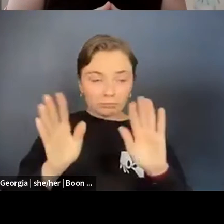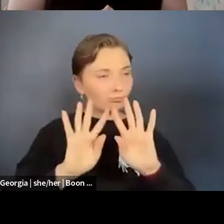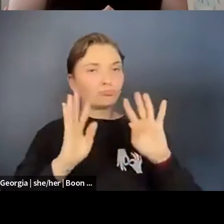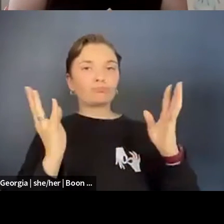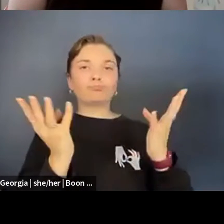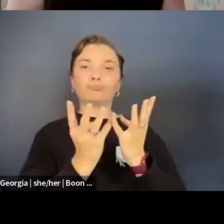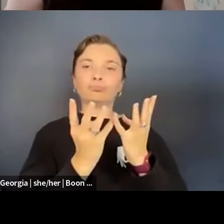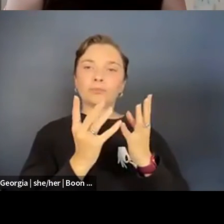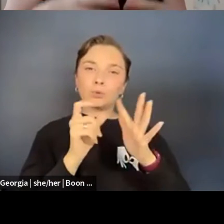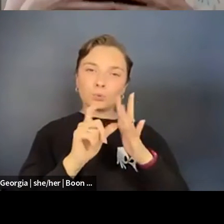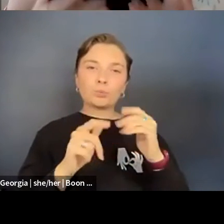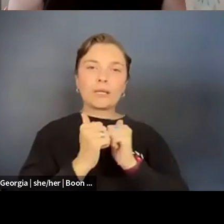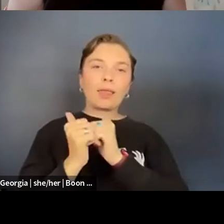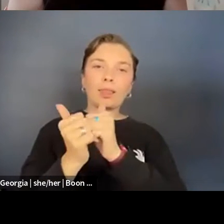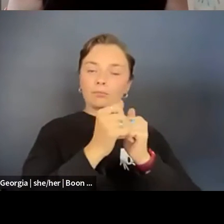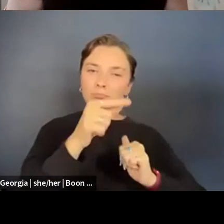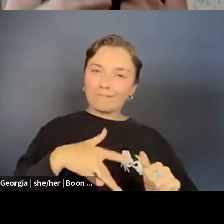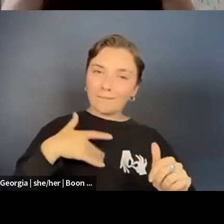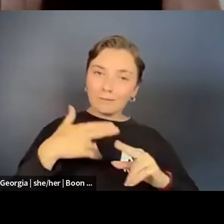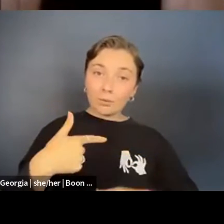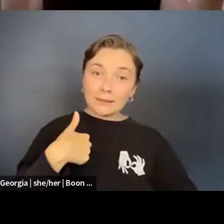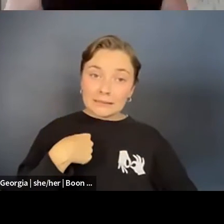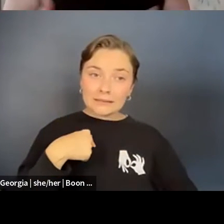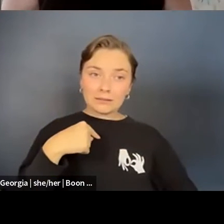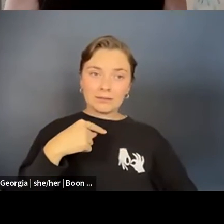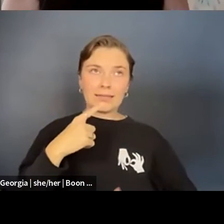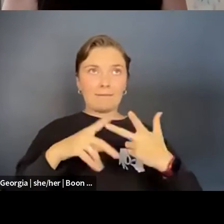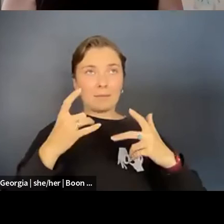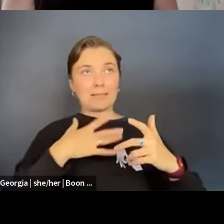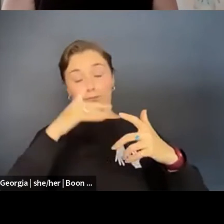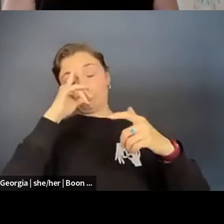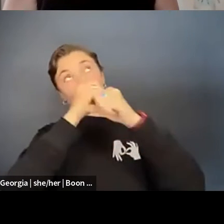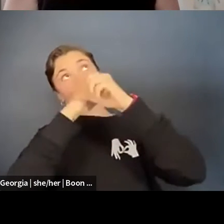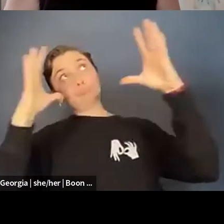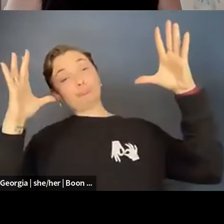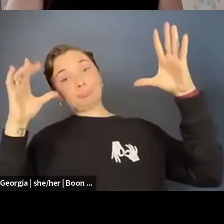together. And I feel that that's, for me, if I visualize it, that's